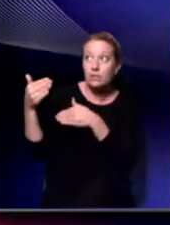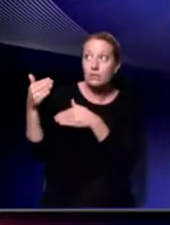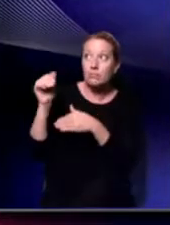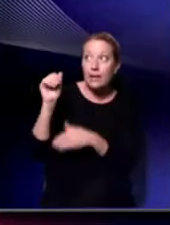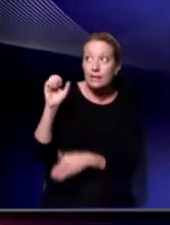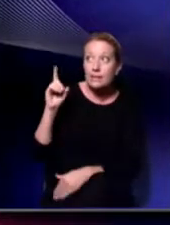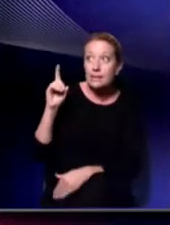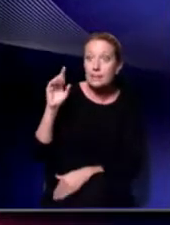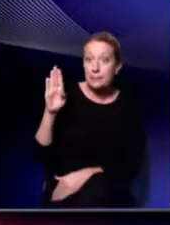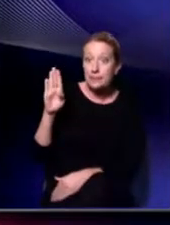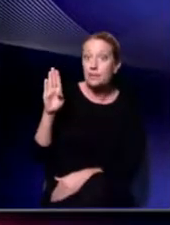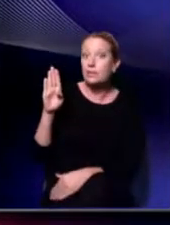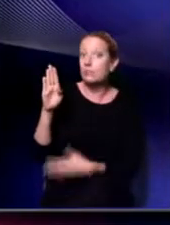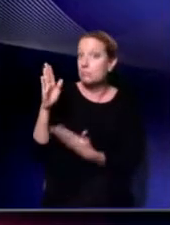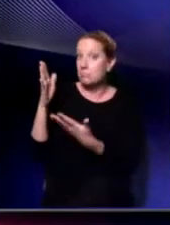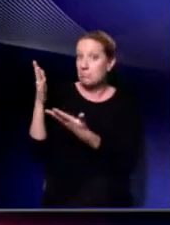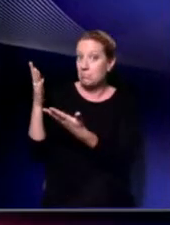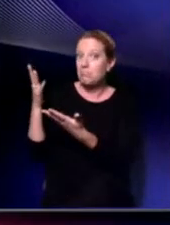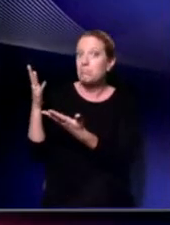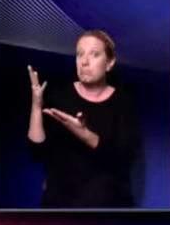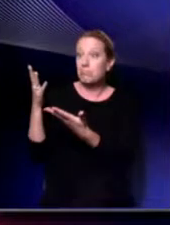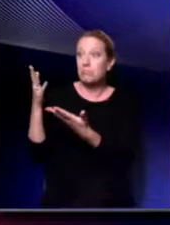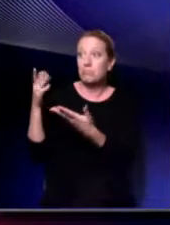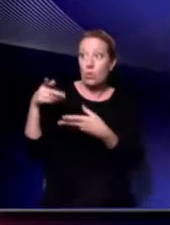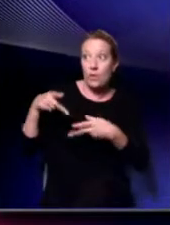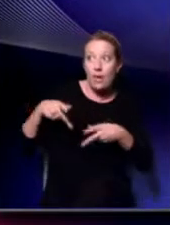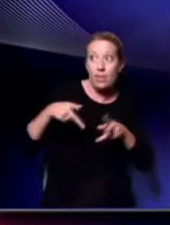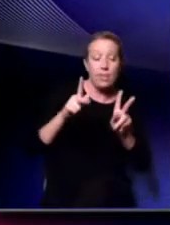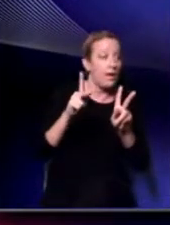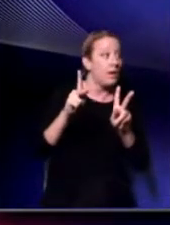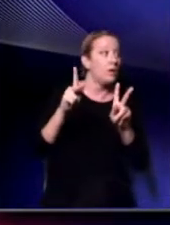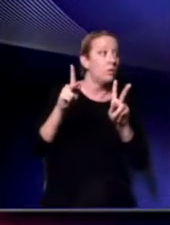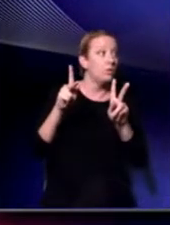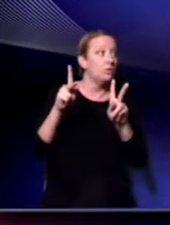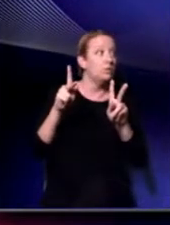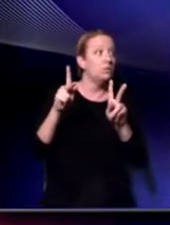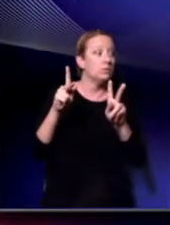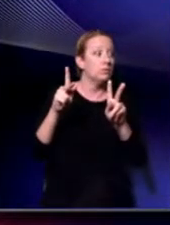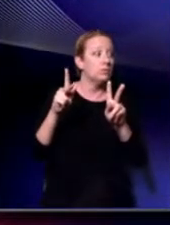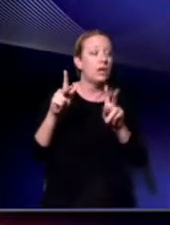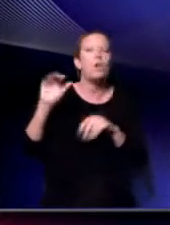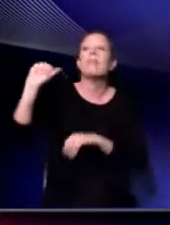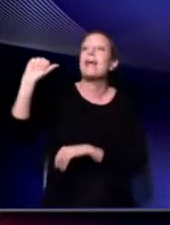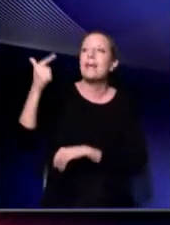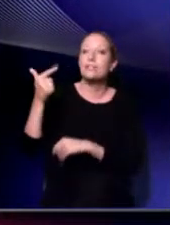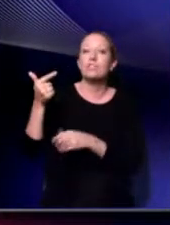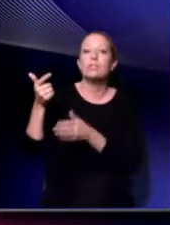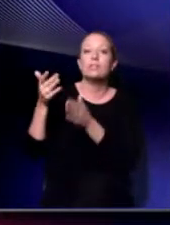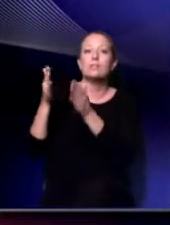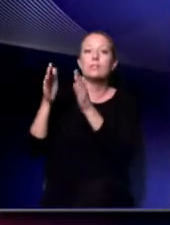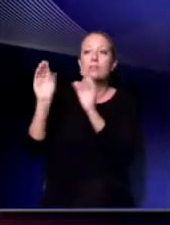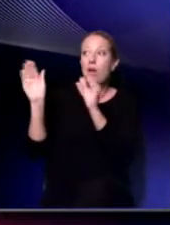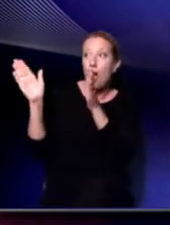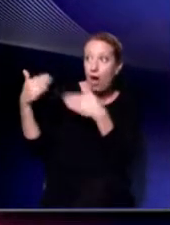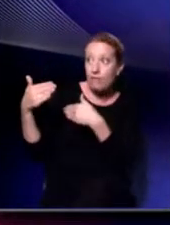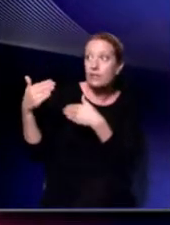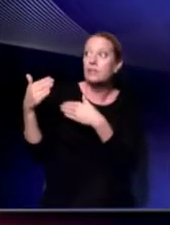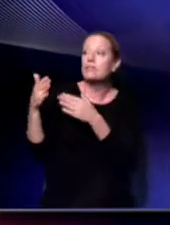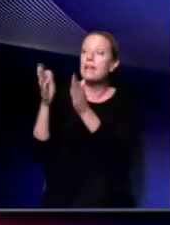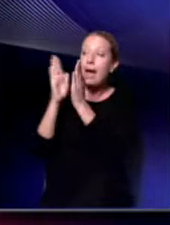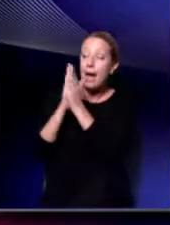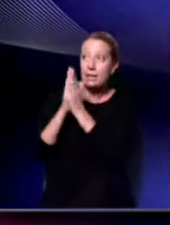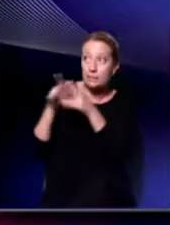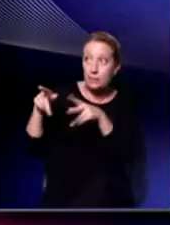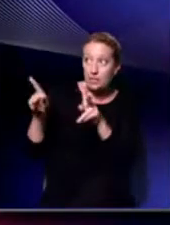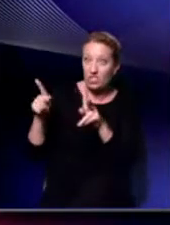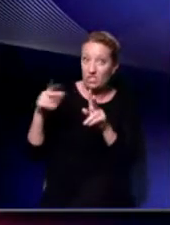is actually allowed to even apply. We don't know. So